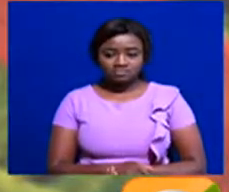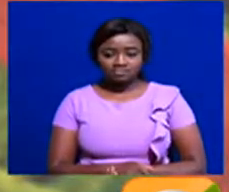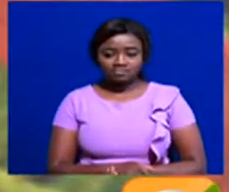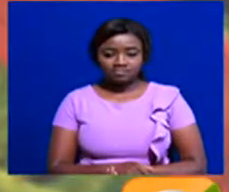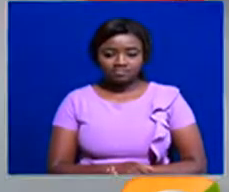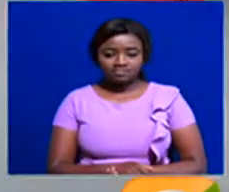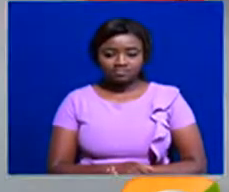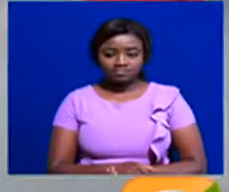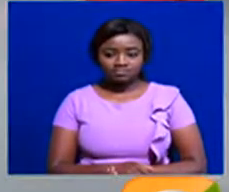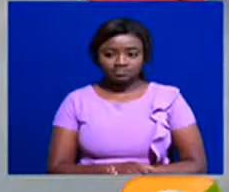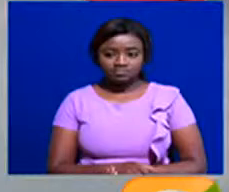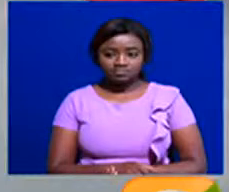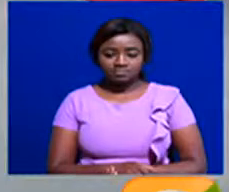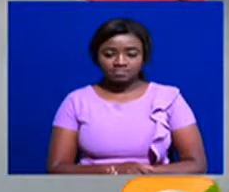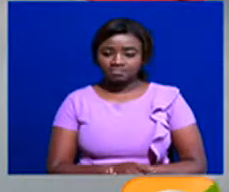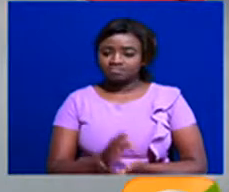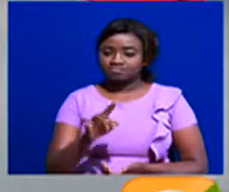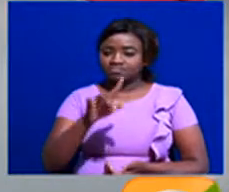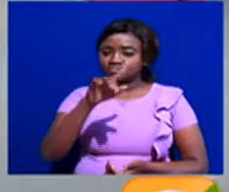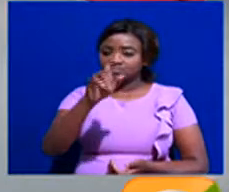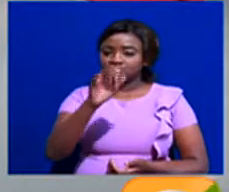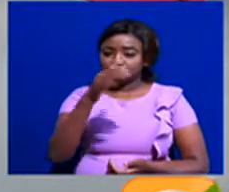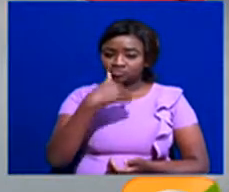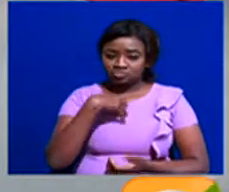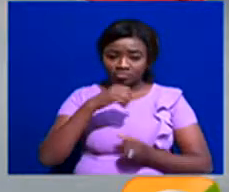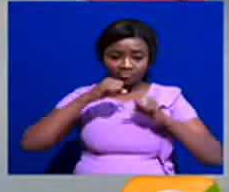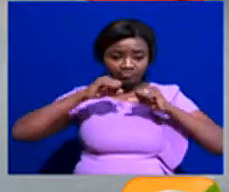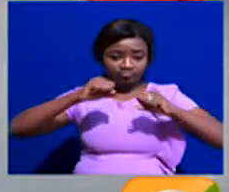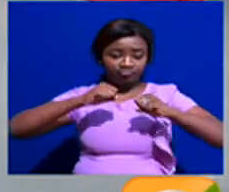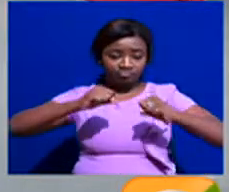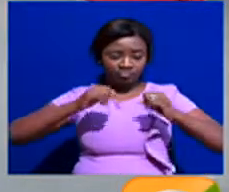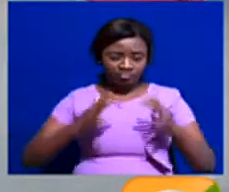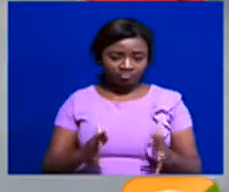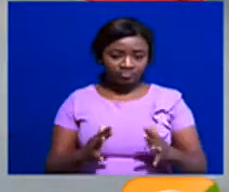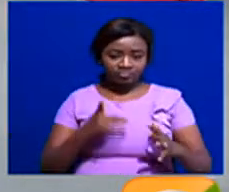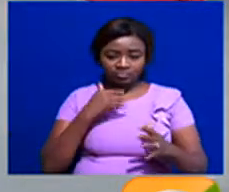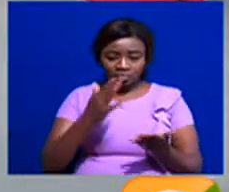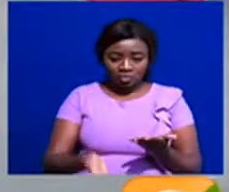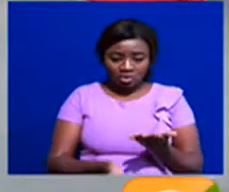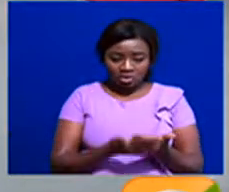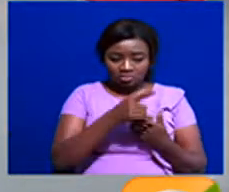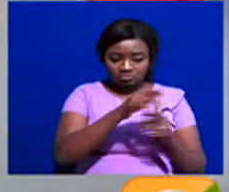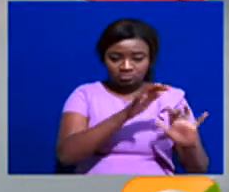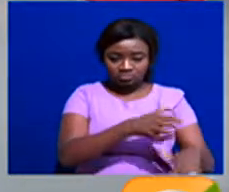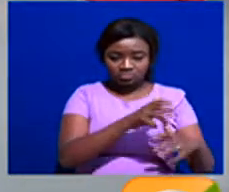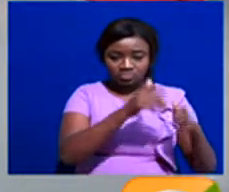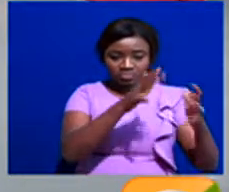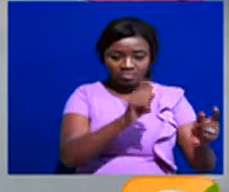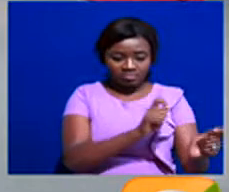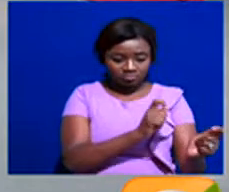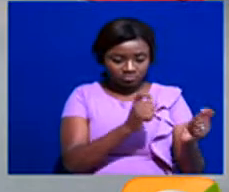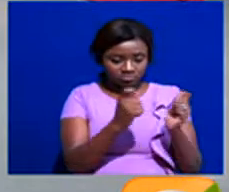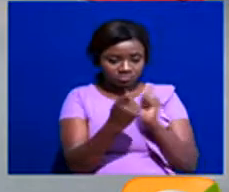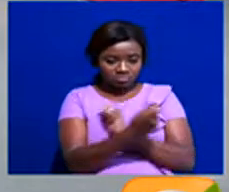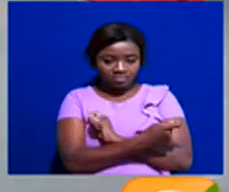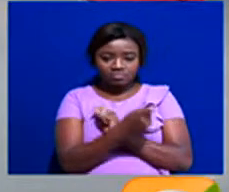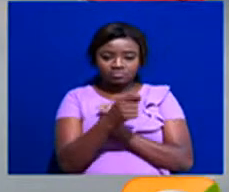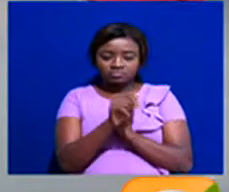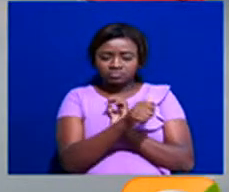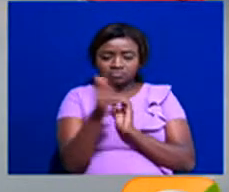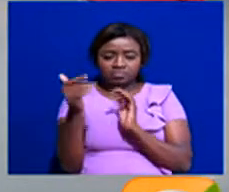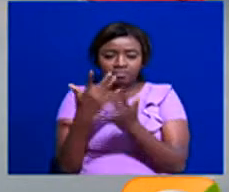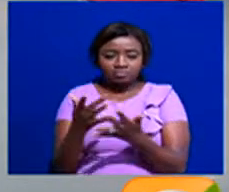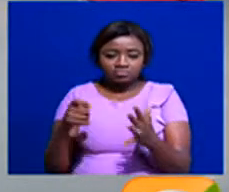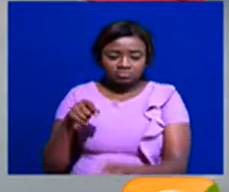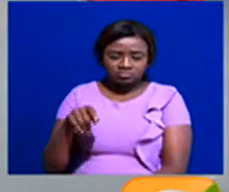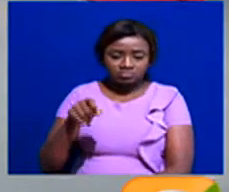Okay. And Lucas, do you have extension officers or officers that are helping the farmers transition? Because what Frederick is raising is a very important factor,